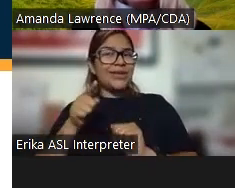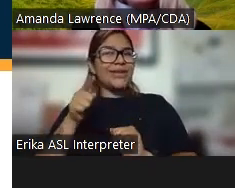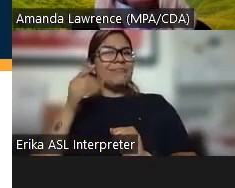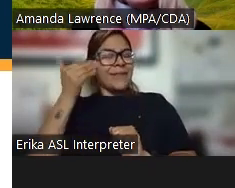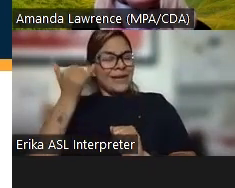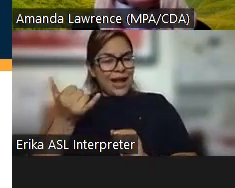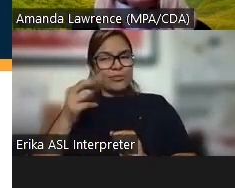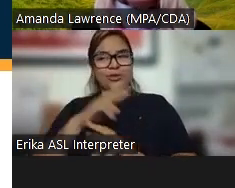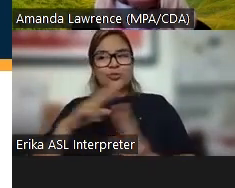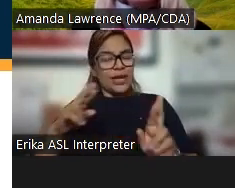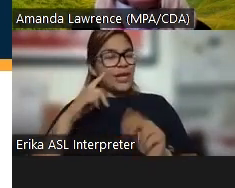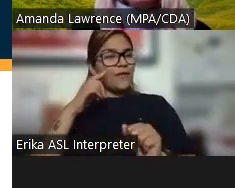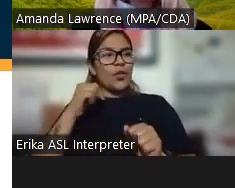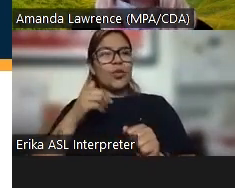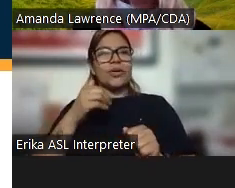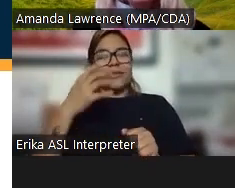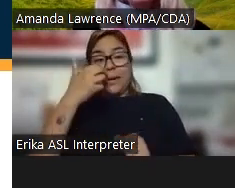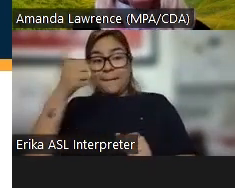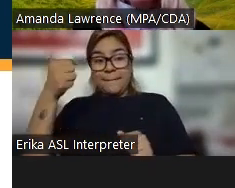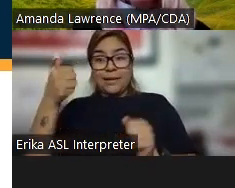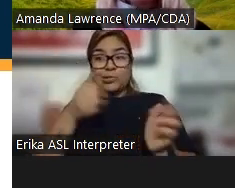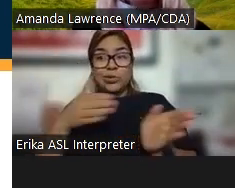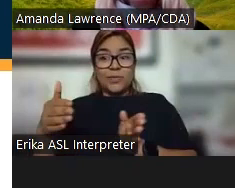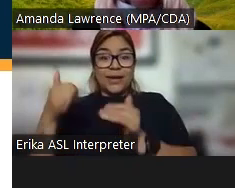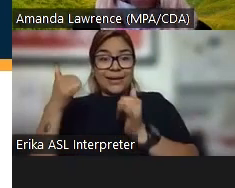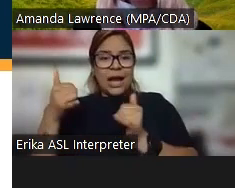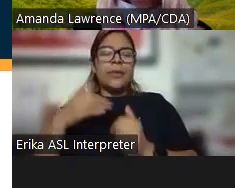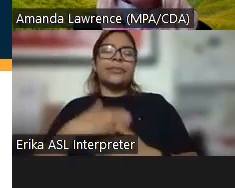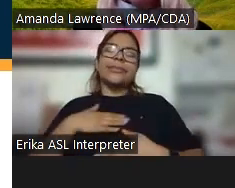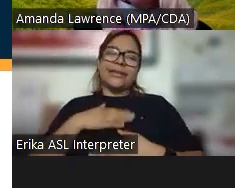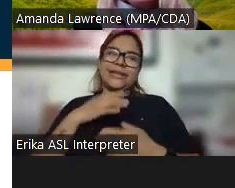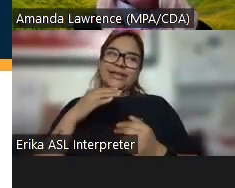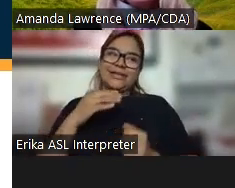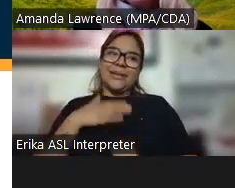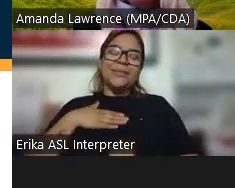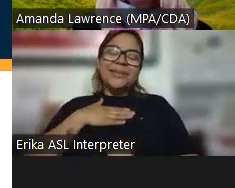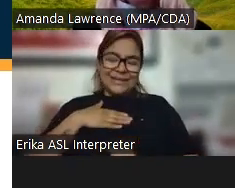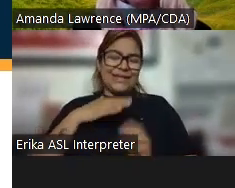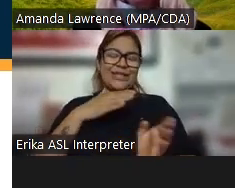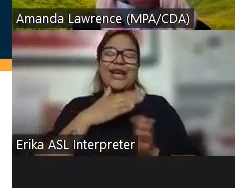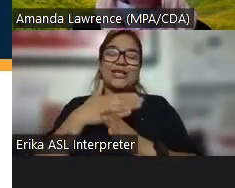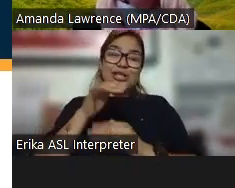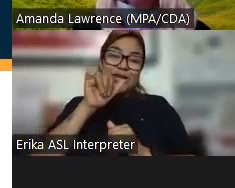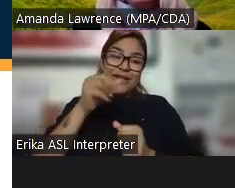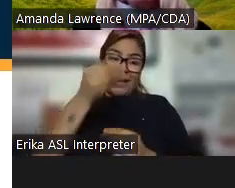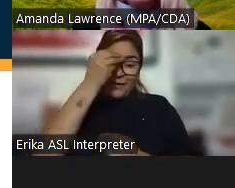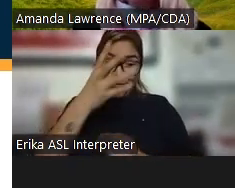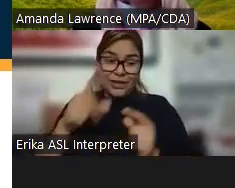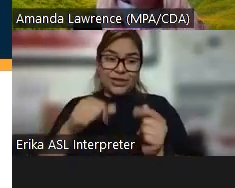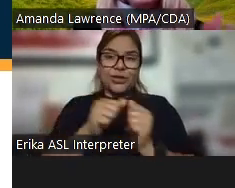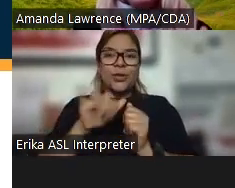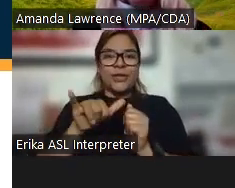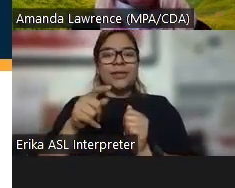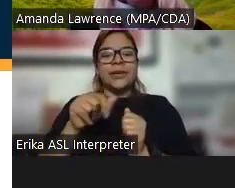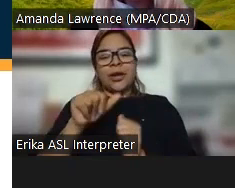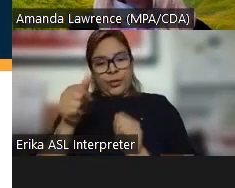own master plan for aging and disability, please share this information. If you go to the Master Plan for Aging's website, there's a banner up top